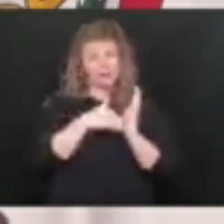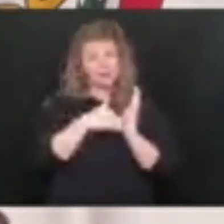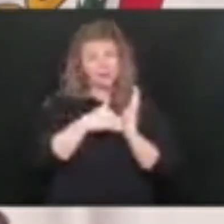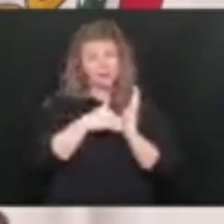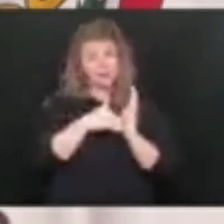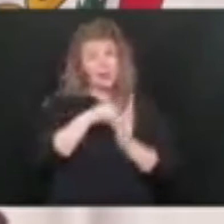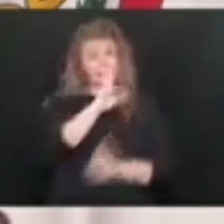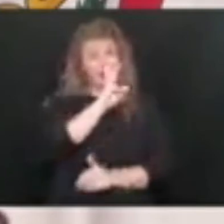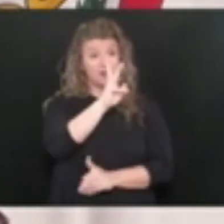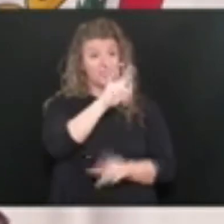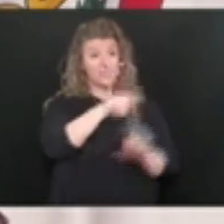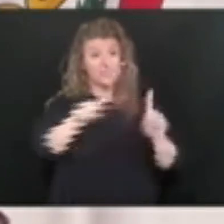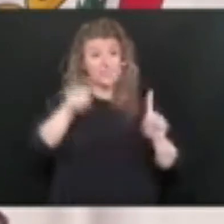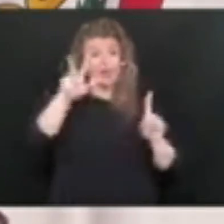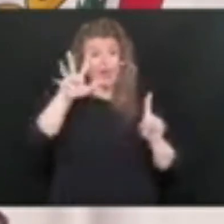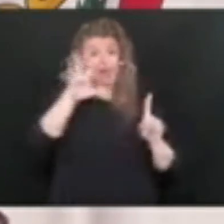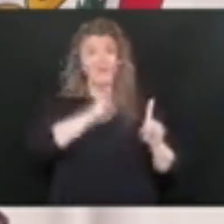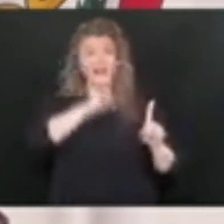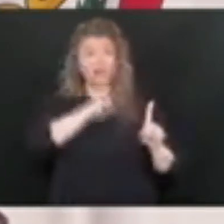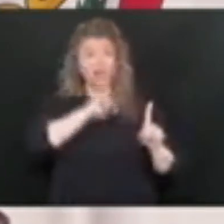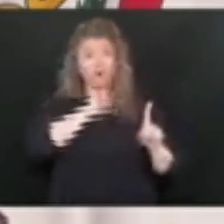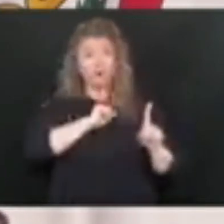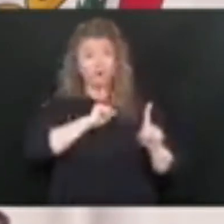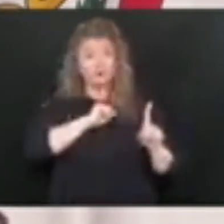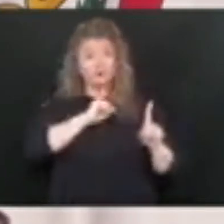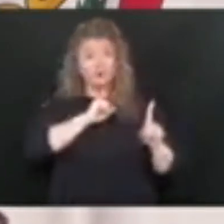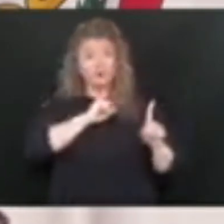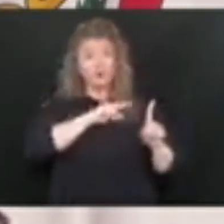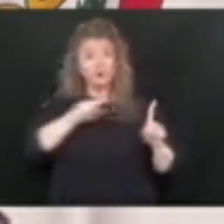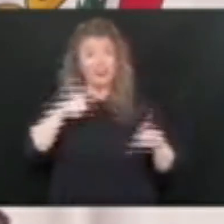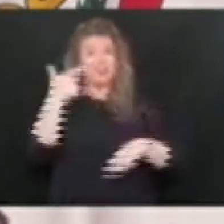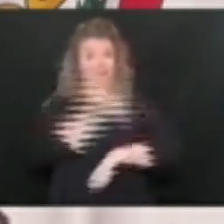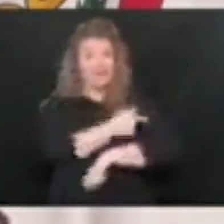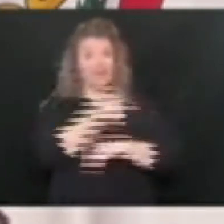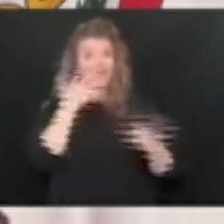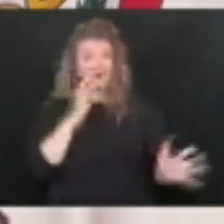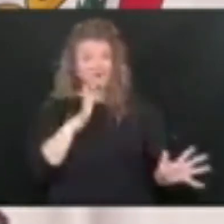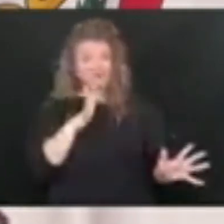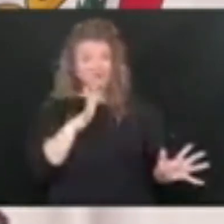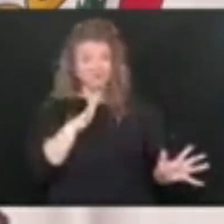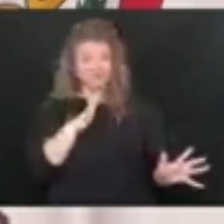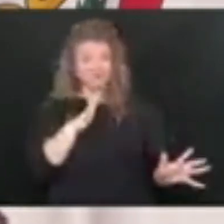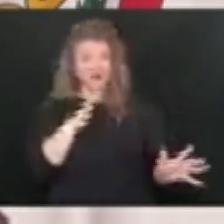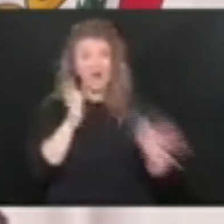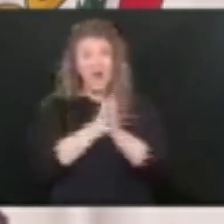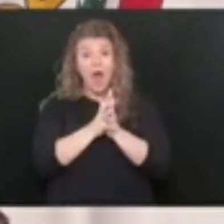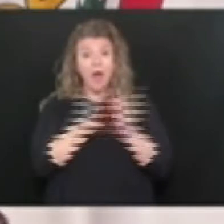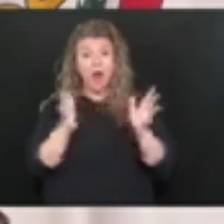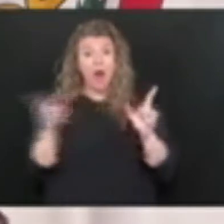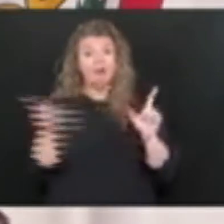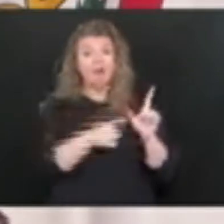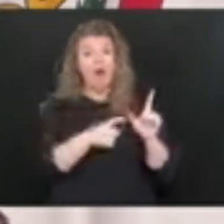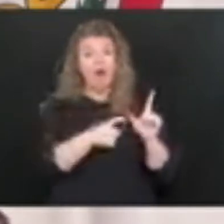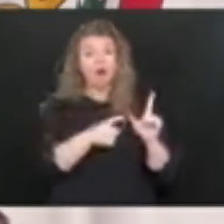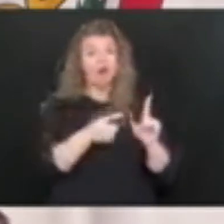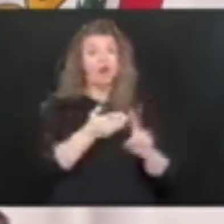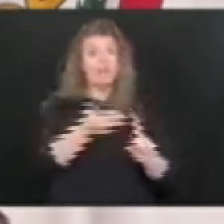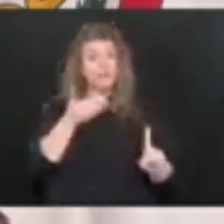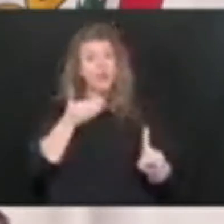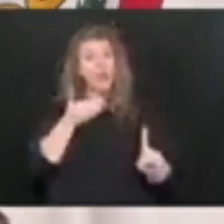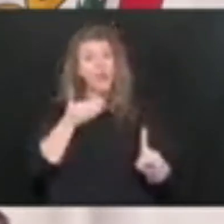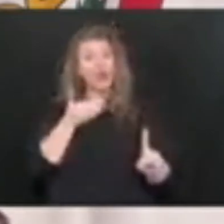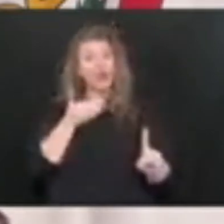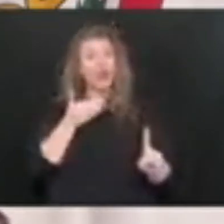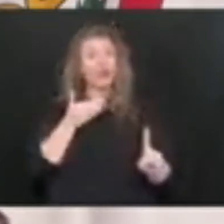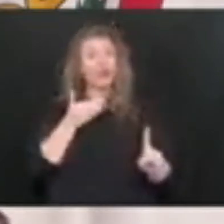our 16 to 35-year-olds that have been vaccinated. A bunch of those were prior to when we just started ramping